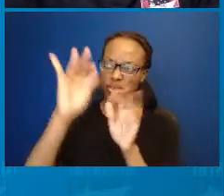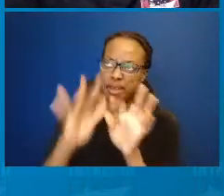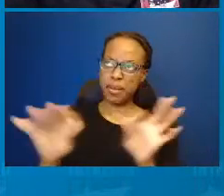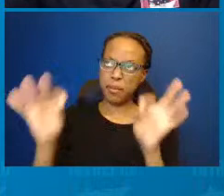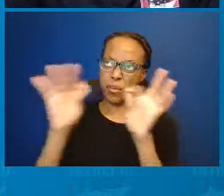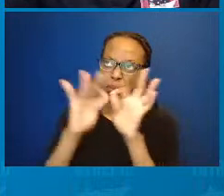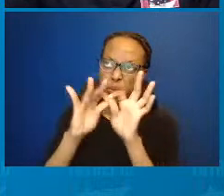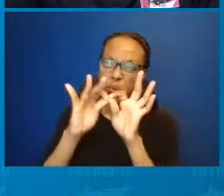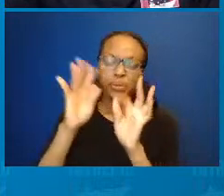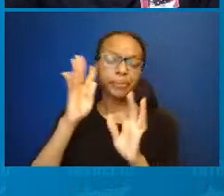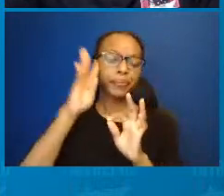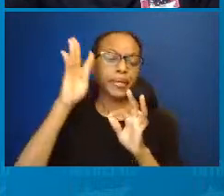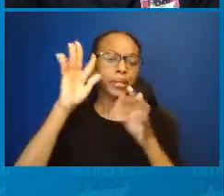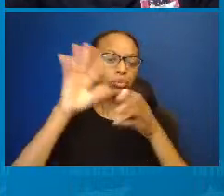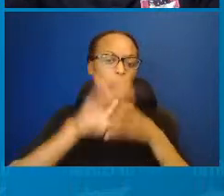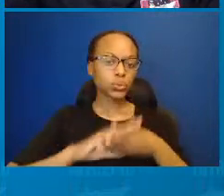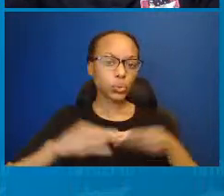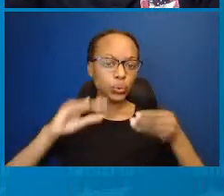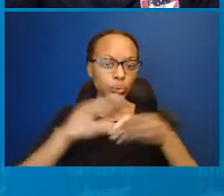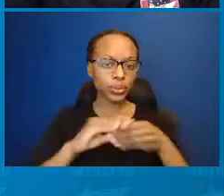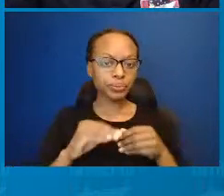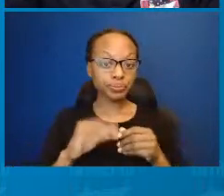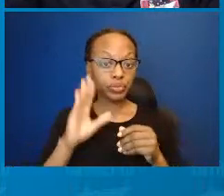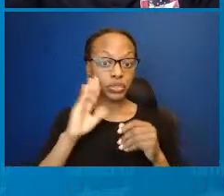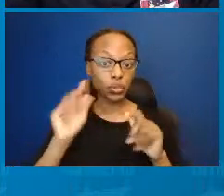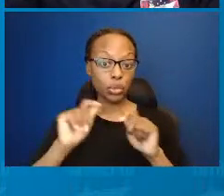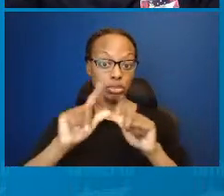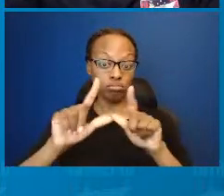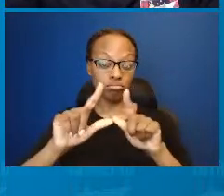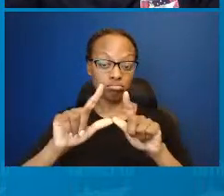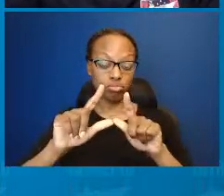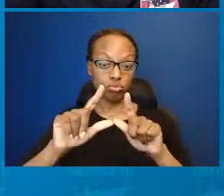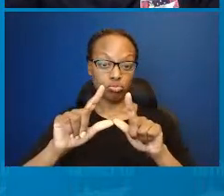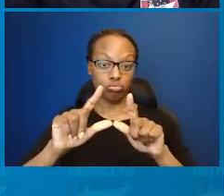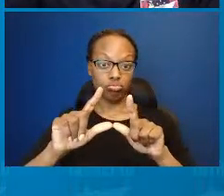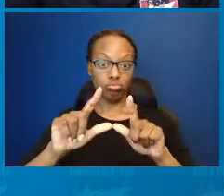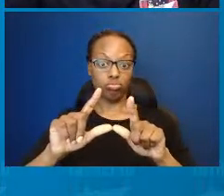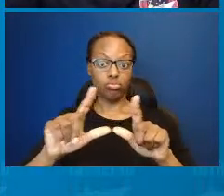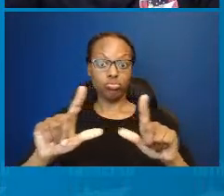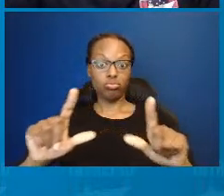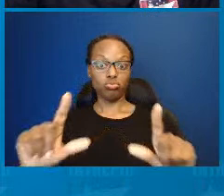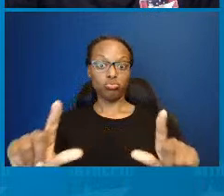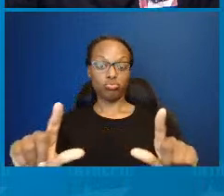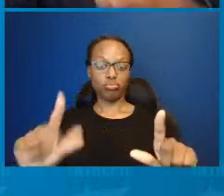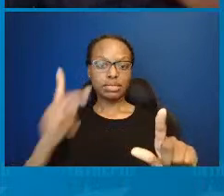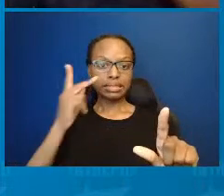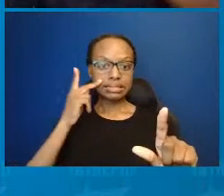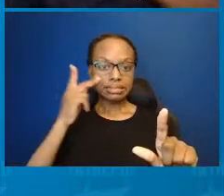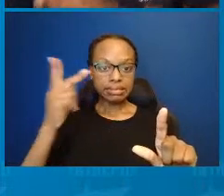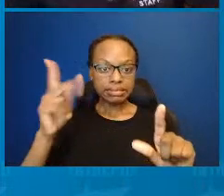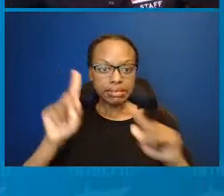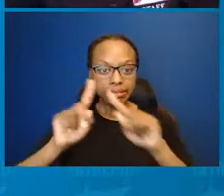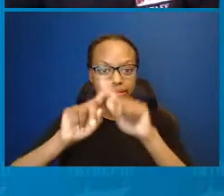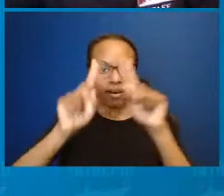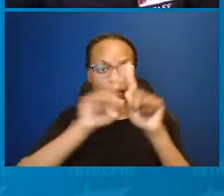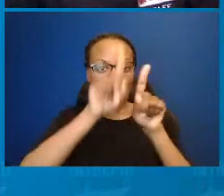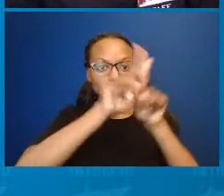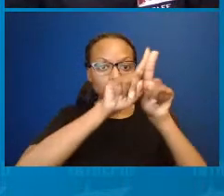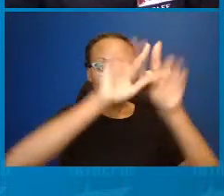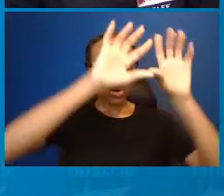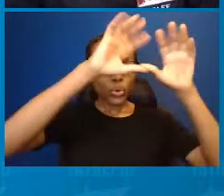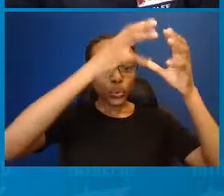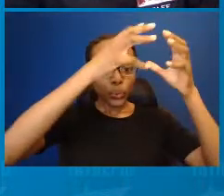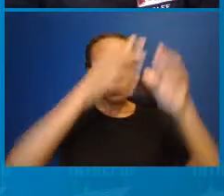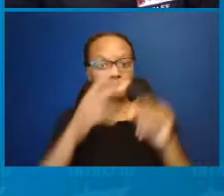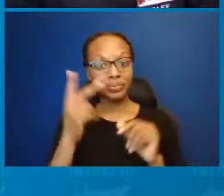here and see that there are other constellations around, right? Now we have revolving female